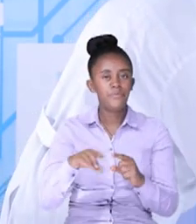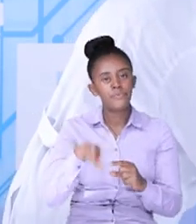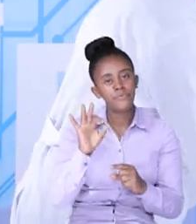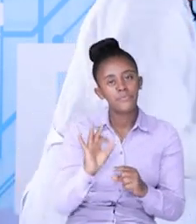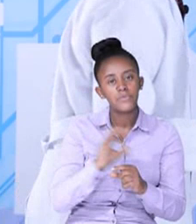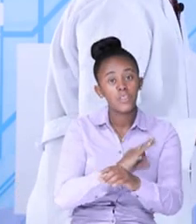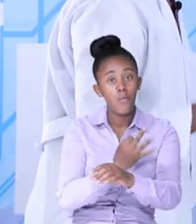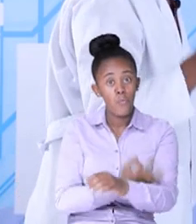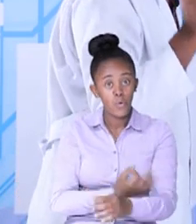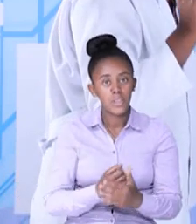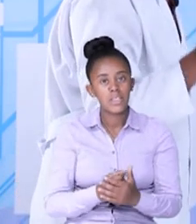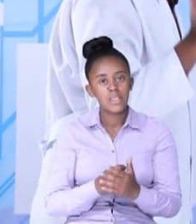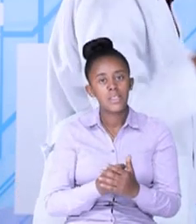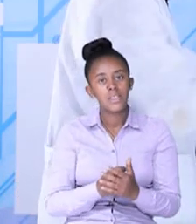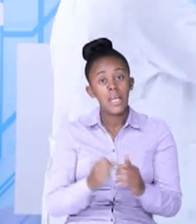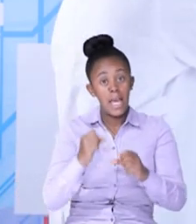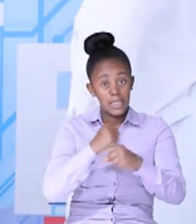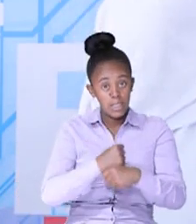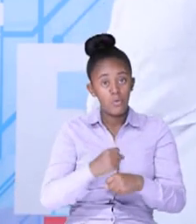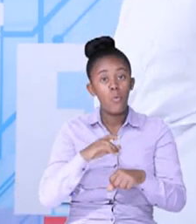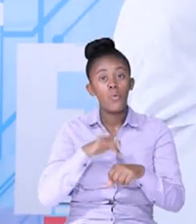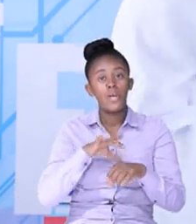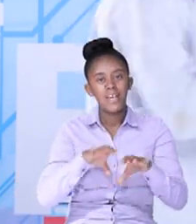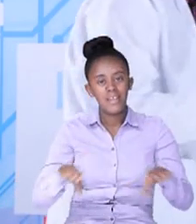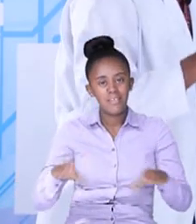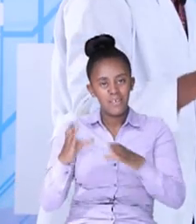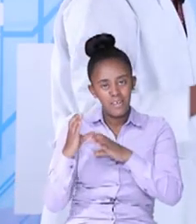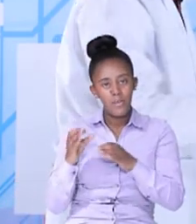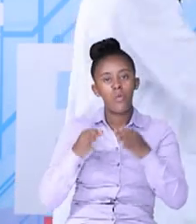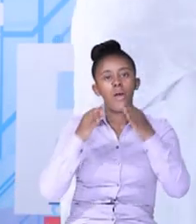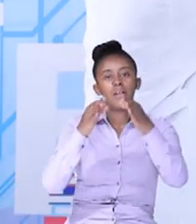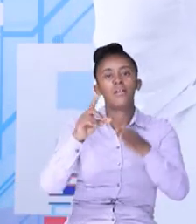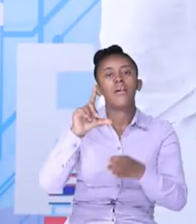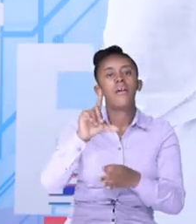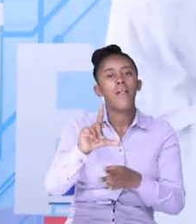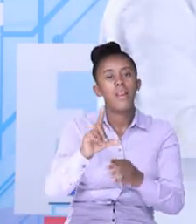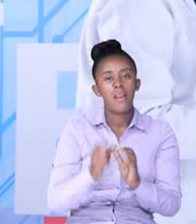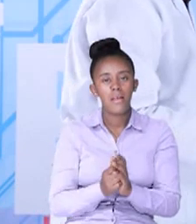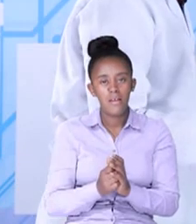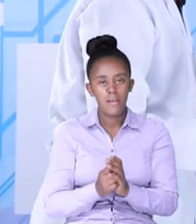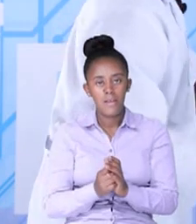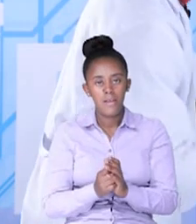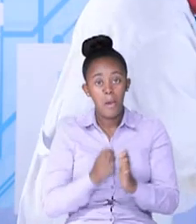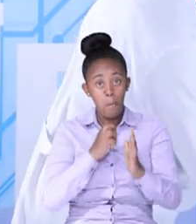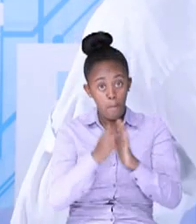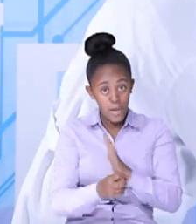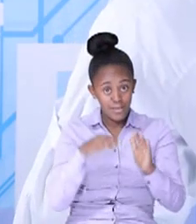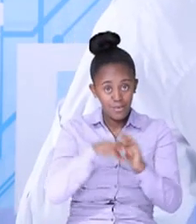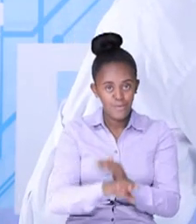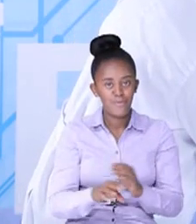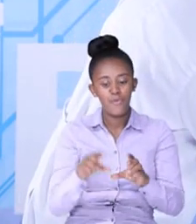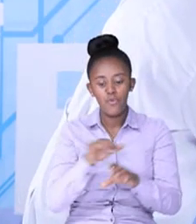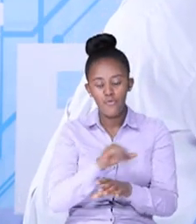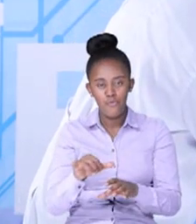the force exerted on a current-carrying conductor of length L immersed into a uniform magnetic field